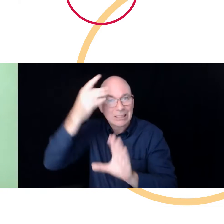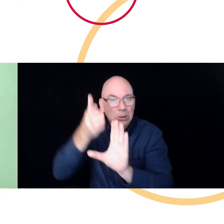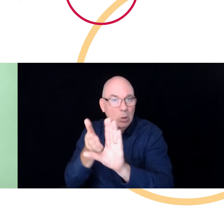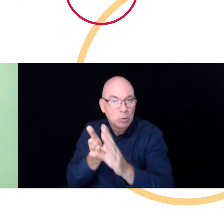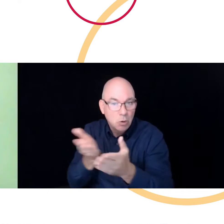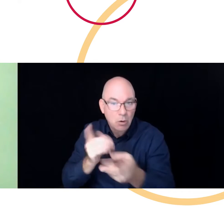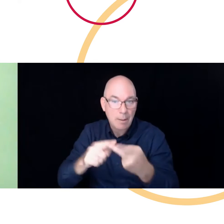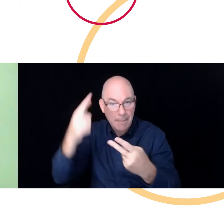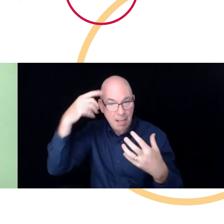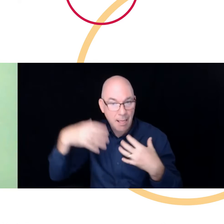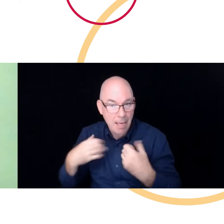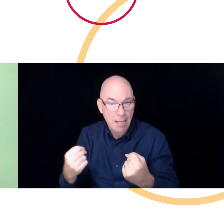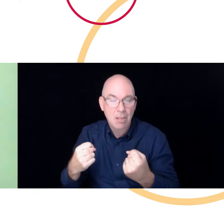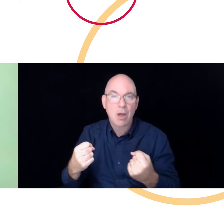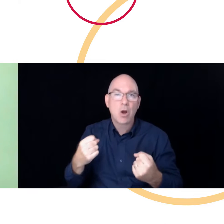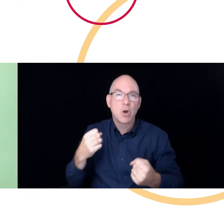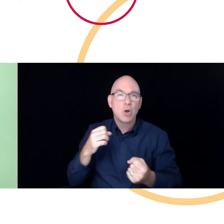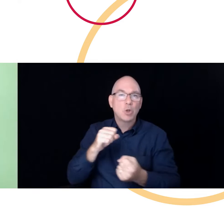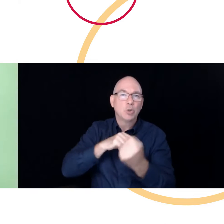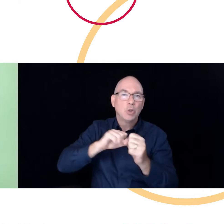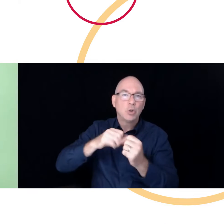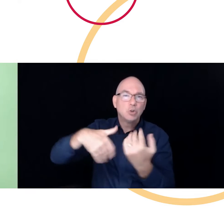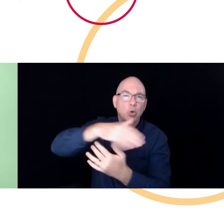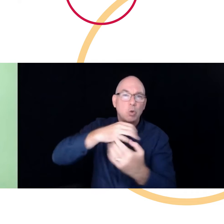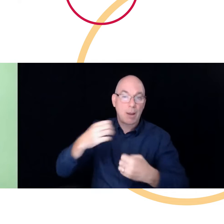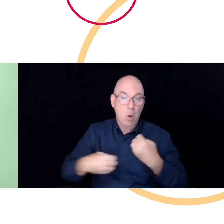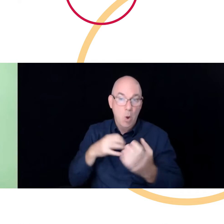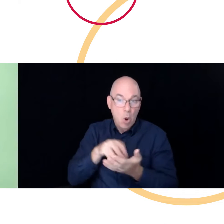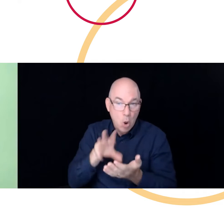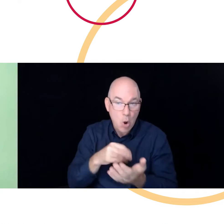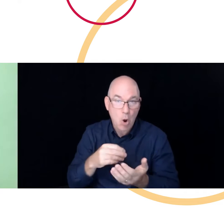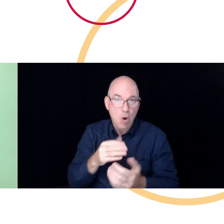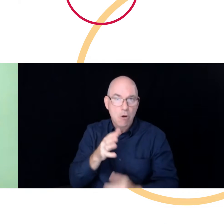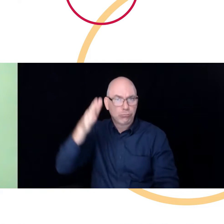health, social emotional learning, resilience, trauma-informed care, and